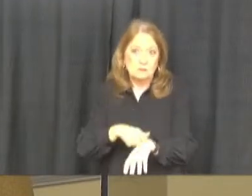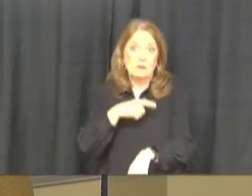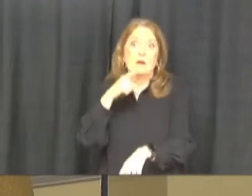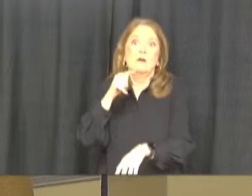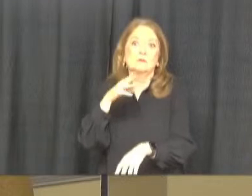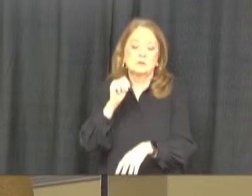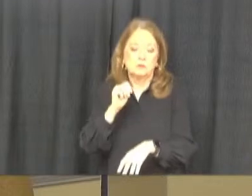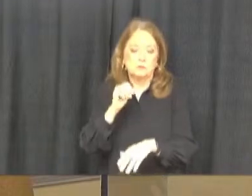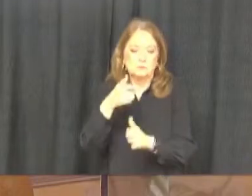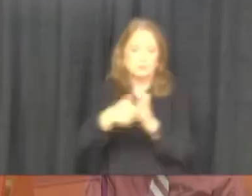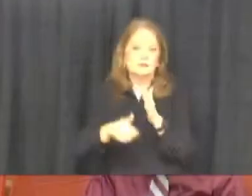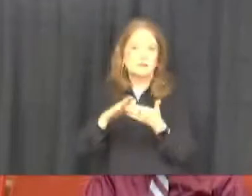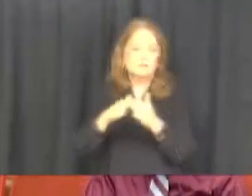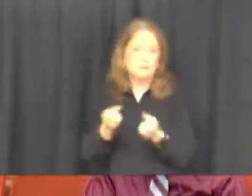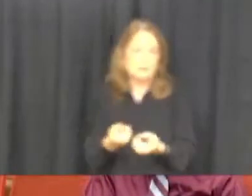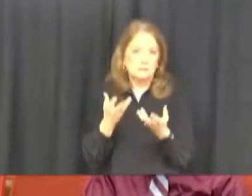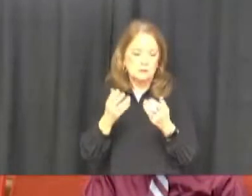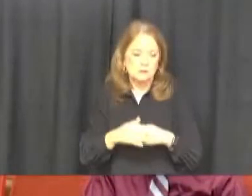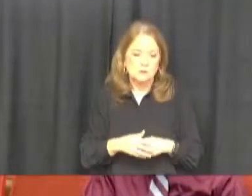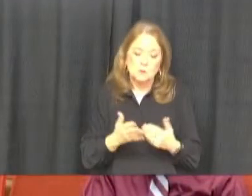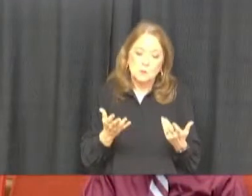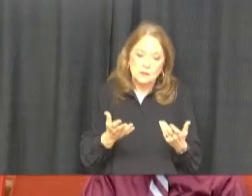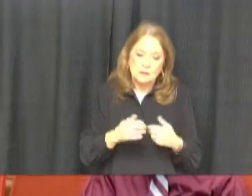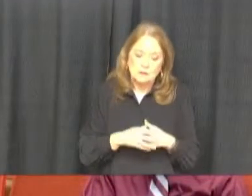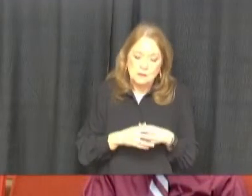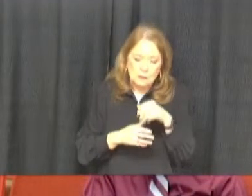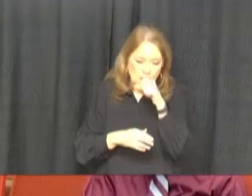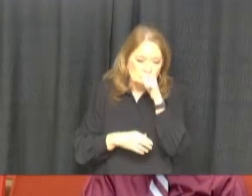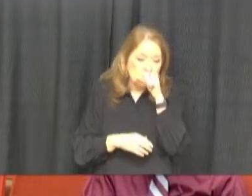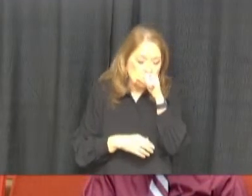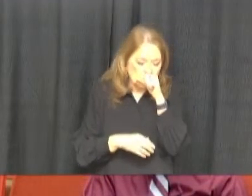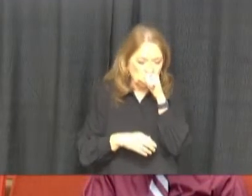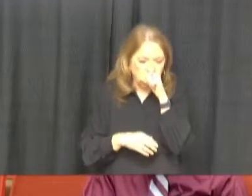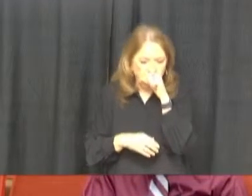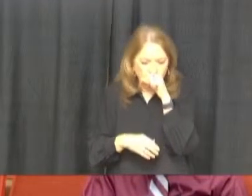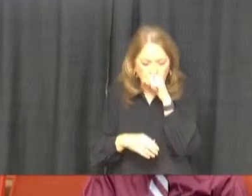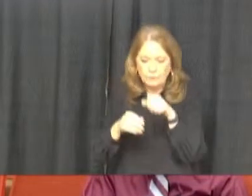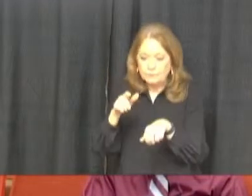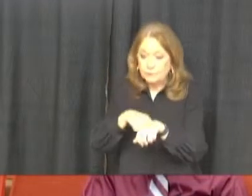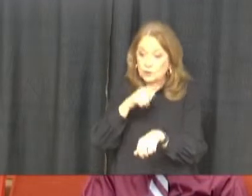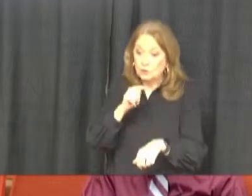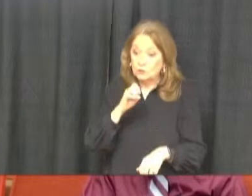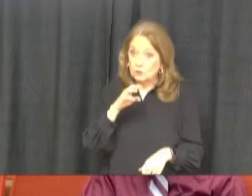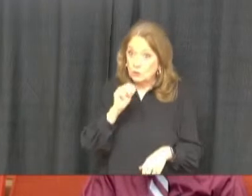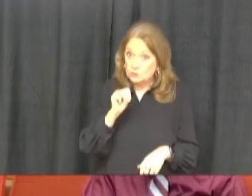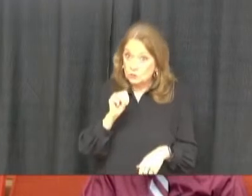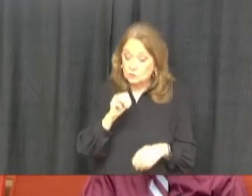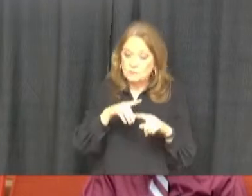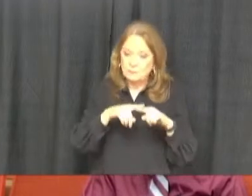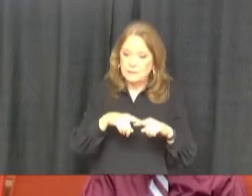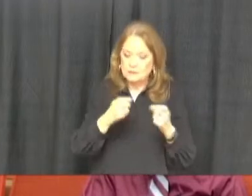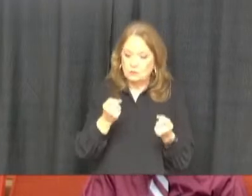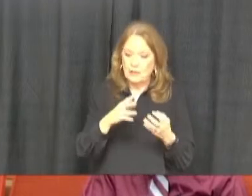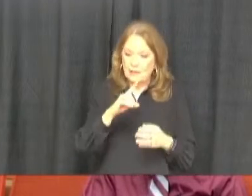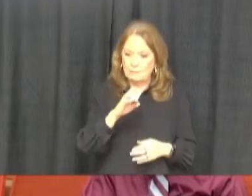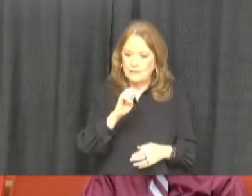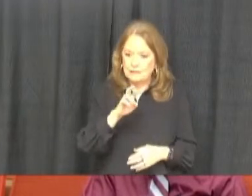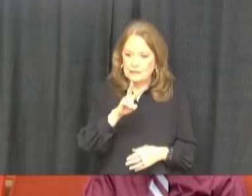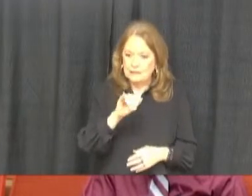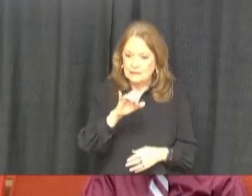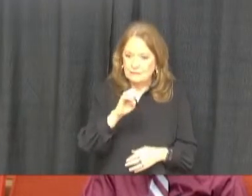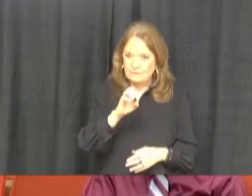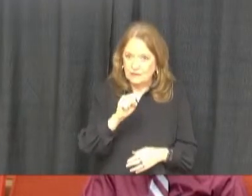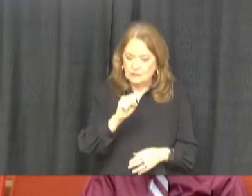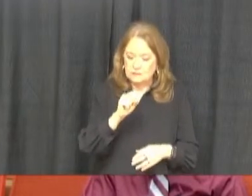will cost the city? Well, long-term, it's going to depend on the number of devices, and what